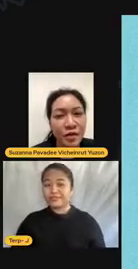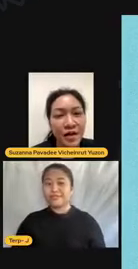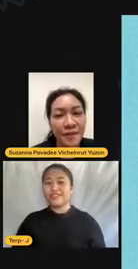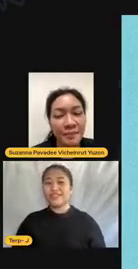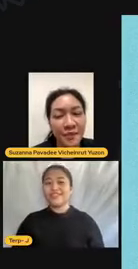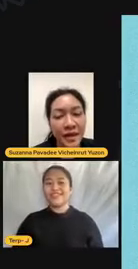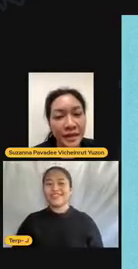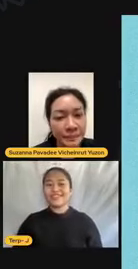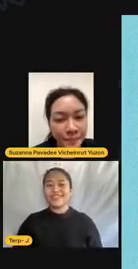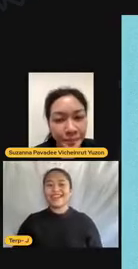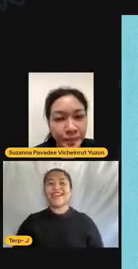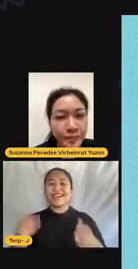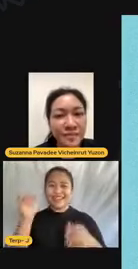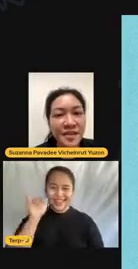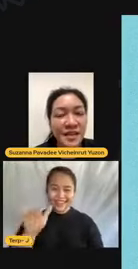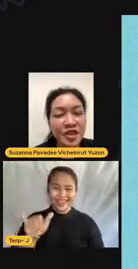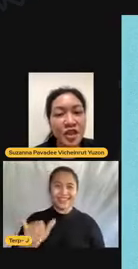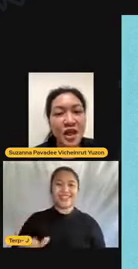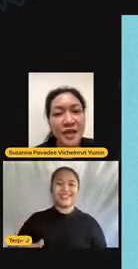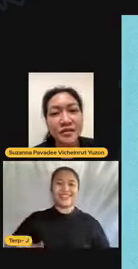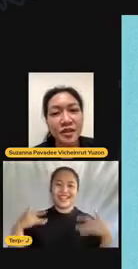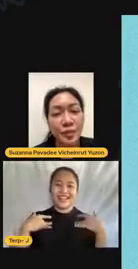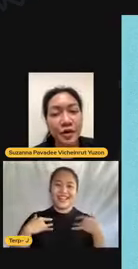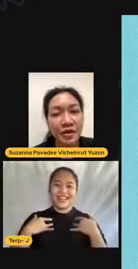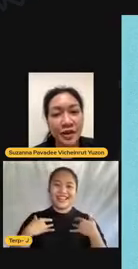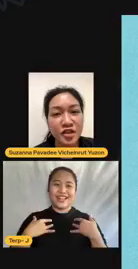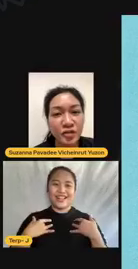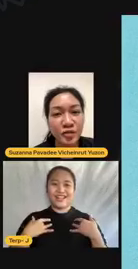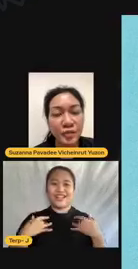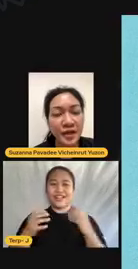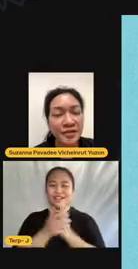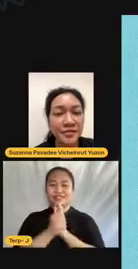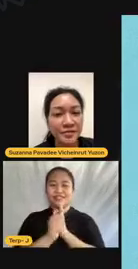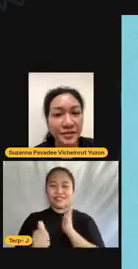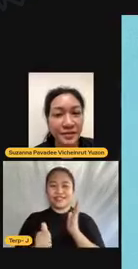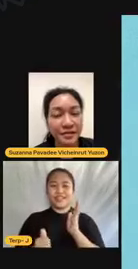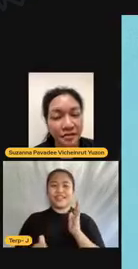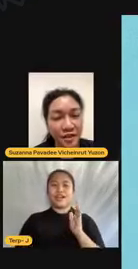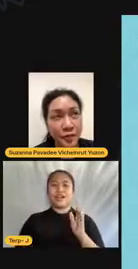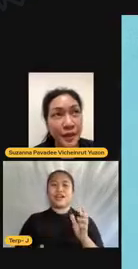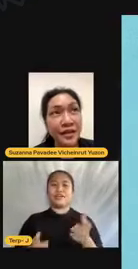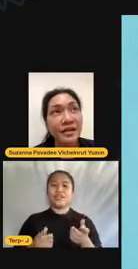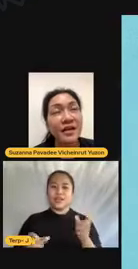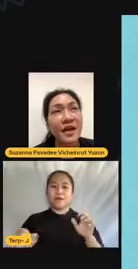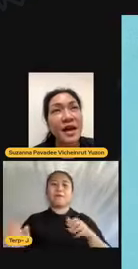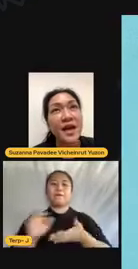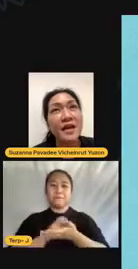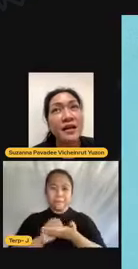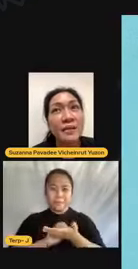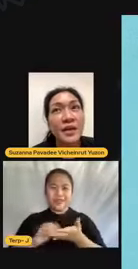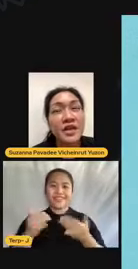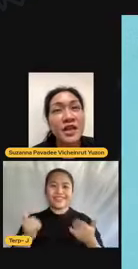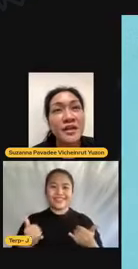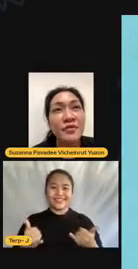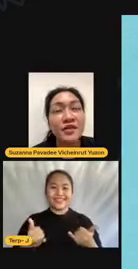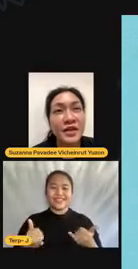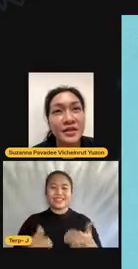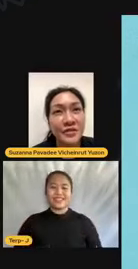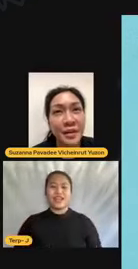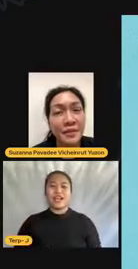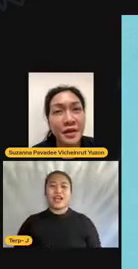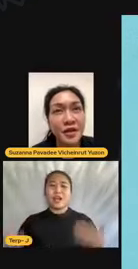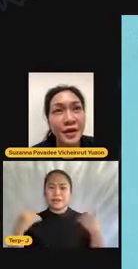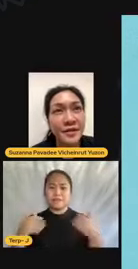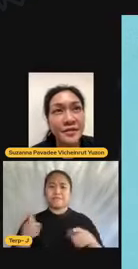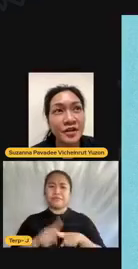that we work on. And each child's progress will be at a different speed. And I think for